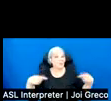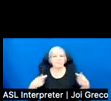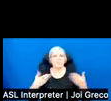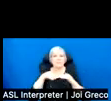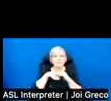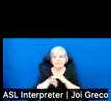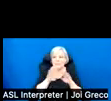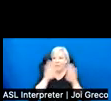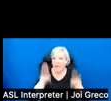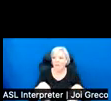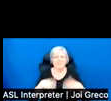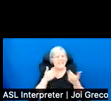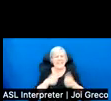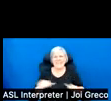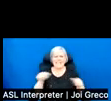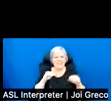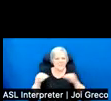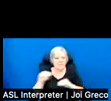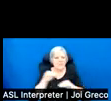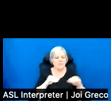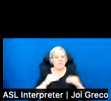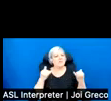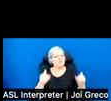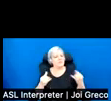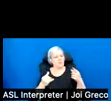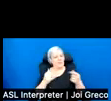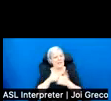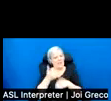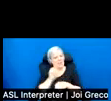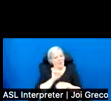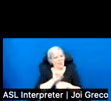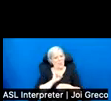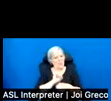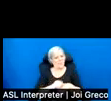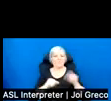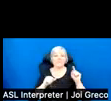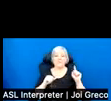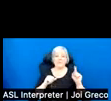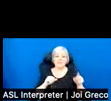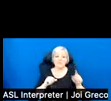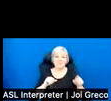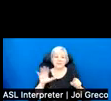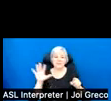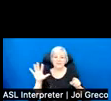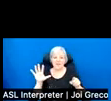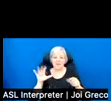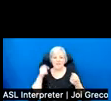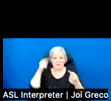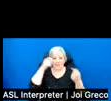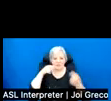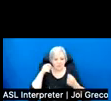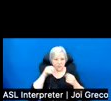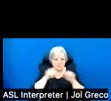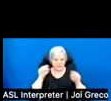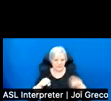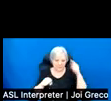of those types of things. So now let's look at how does it work. So this is actually a 5 electrode system that you actually see here. And